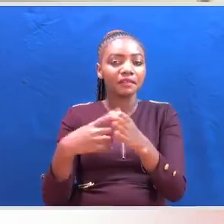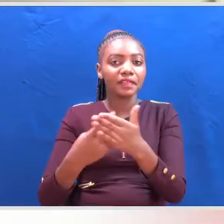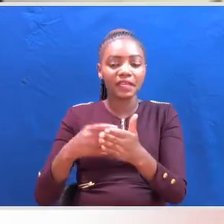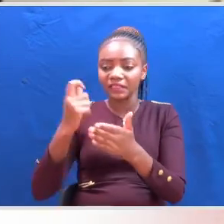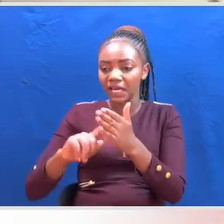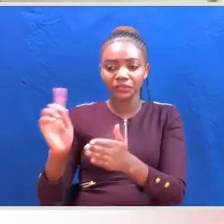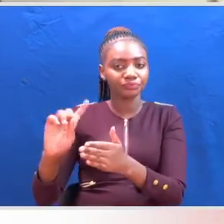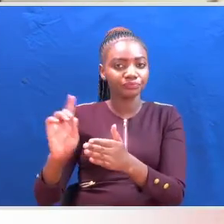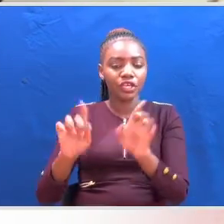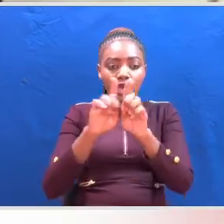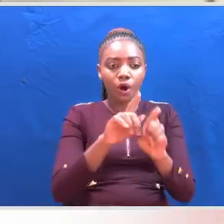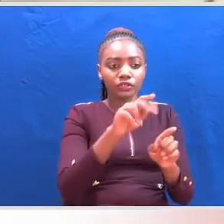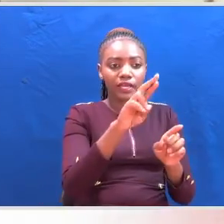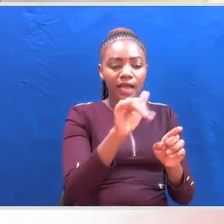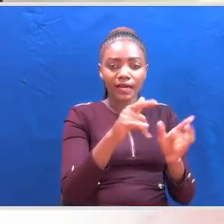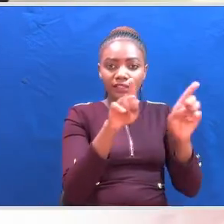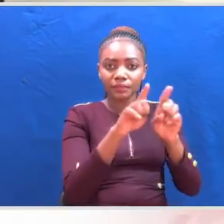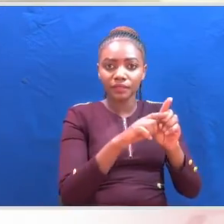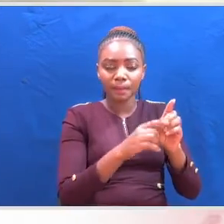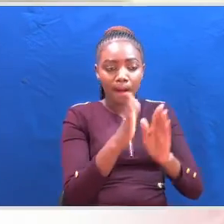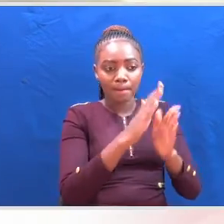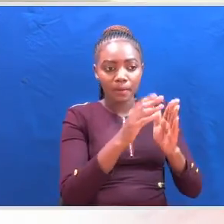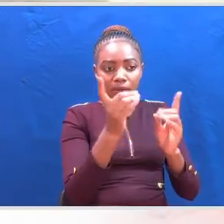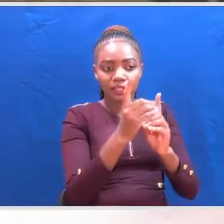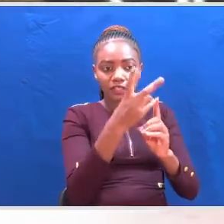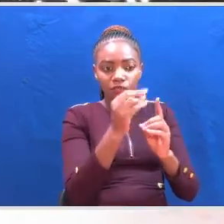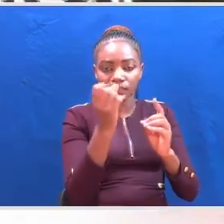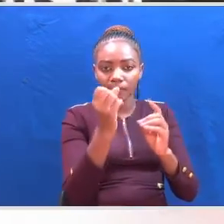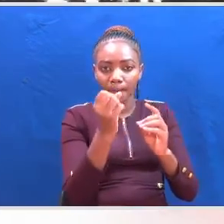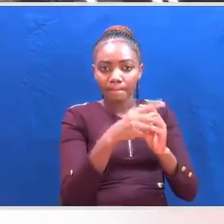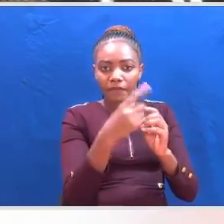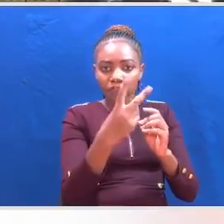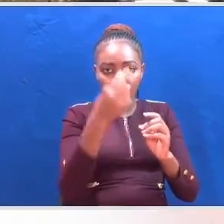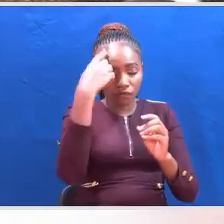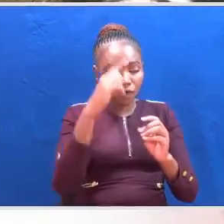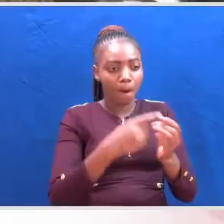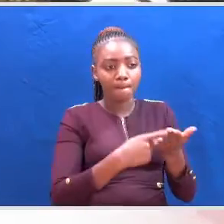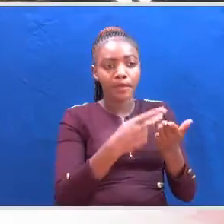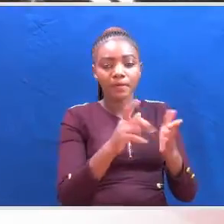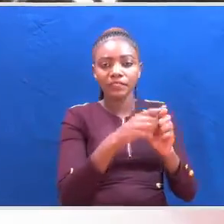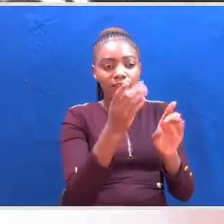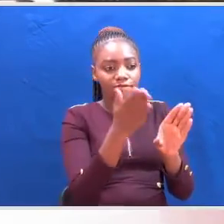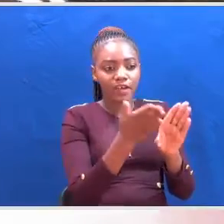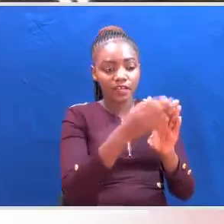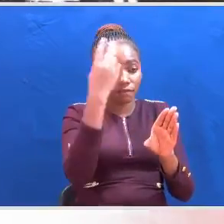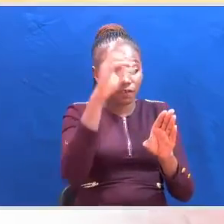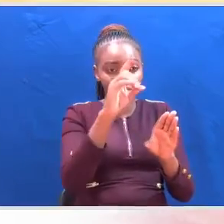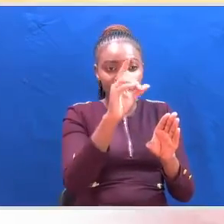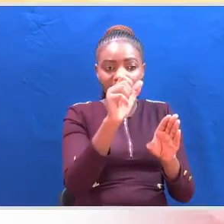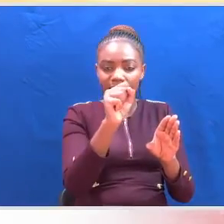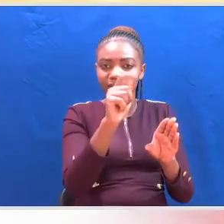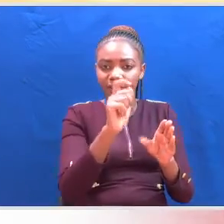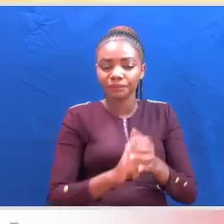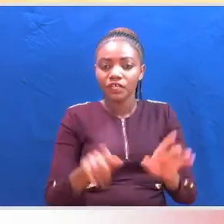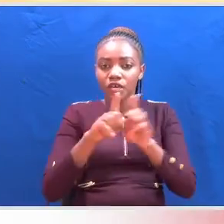taxed. KRA has set aside the 20th of February this year for filing and payment of DST. We expect that the